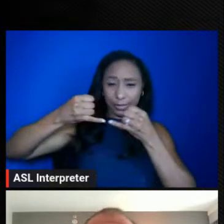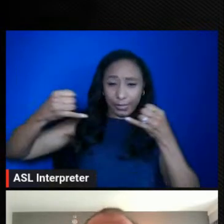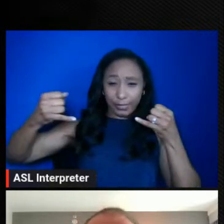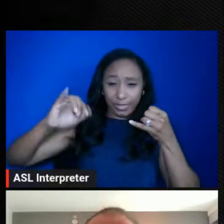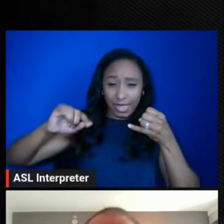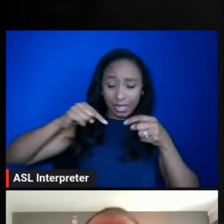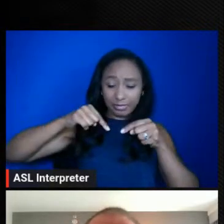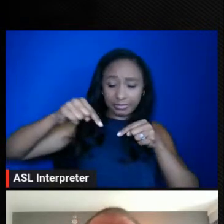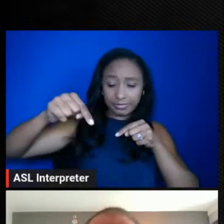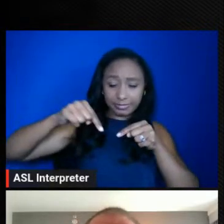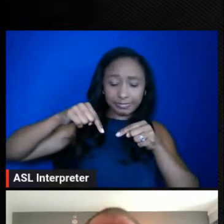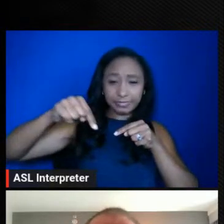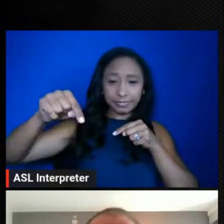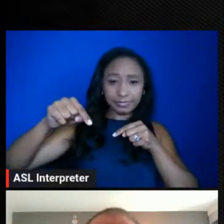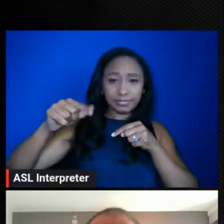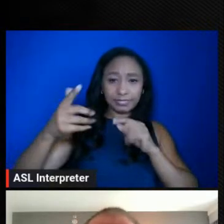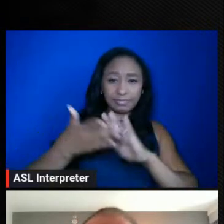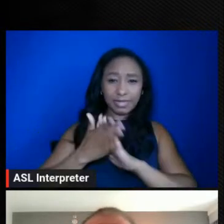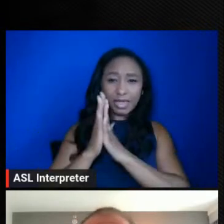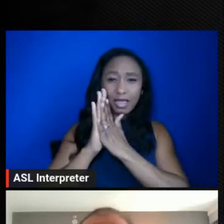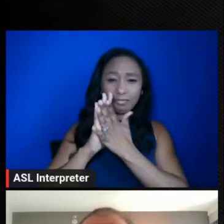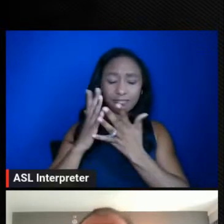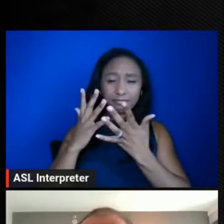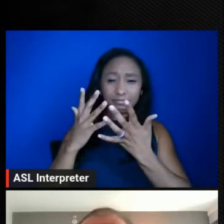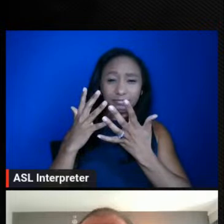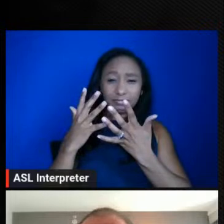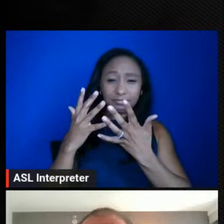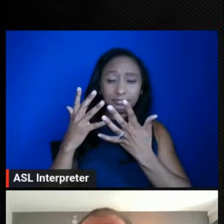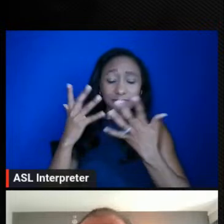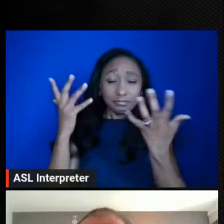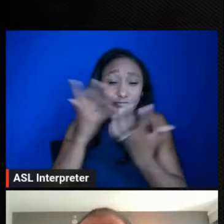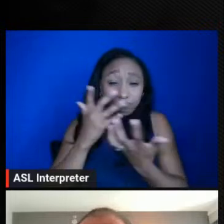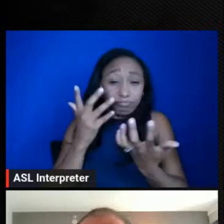more important, especially for black people.